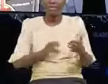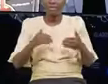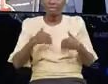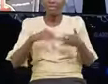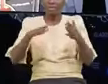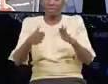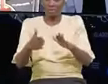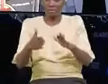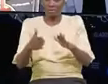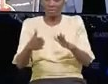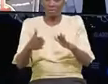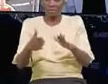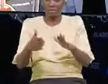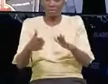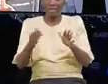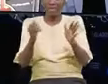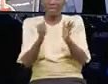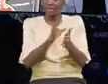Kristo masiku.